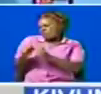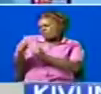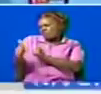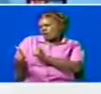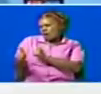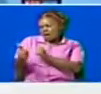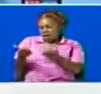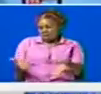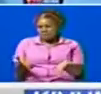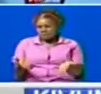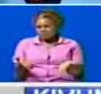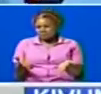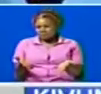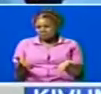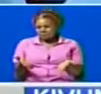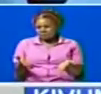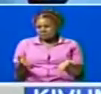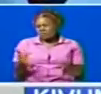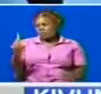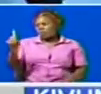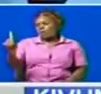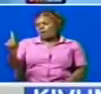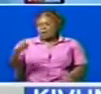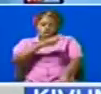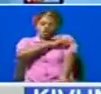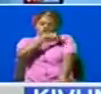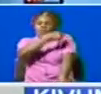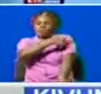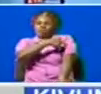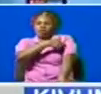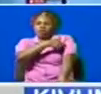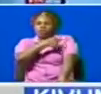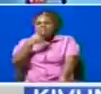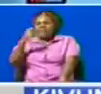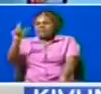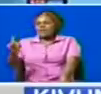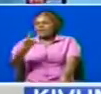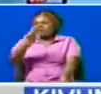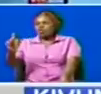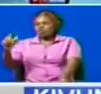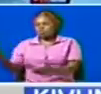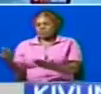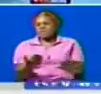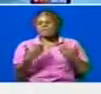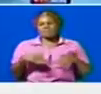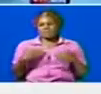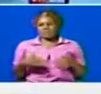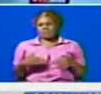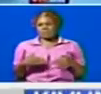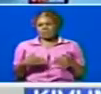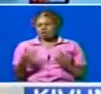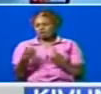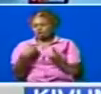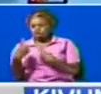from where I am. And that is just one of the hospitals that the Red Cross did take the injured. And mm-hmm. we have talked